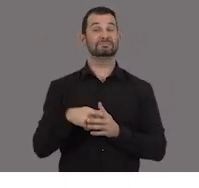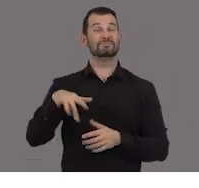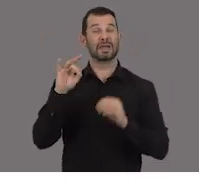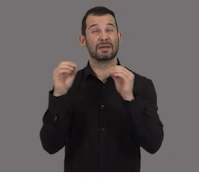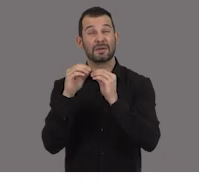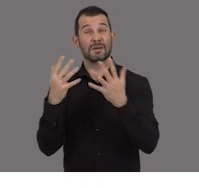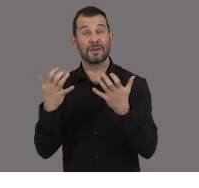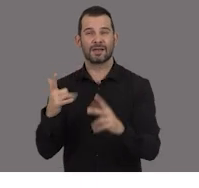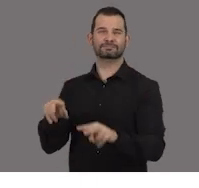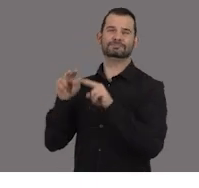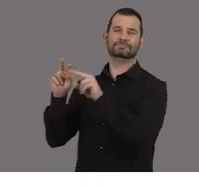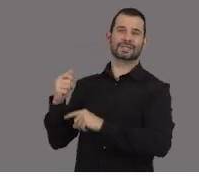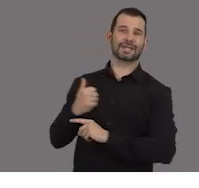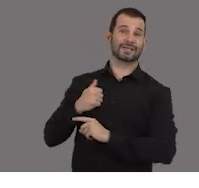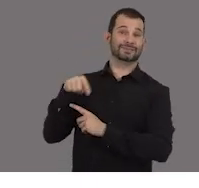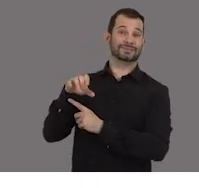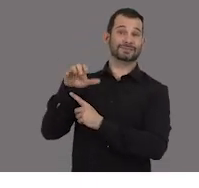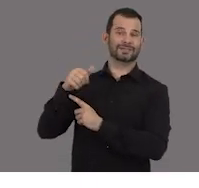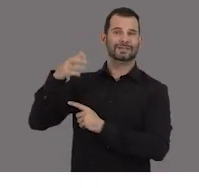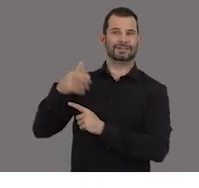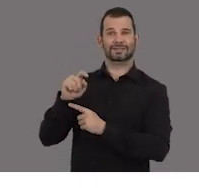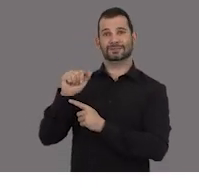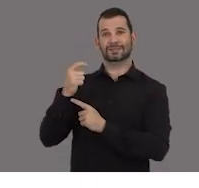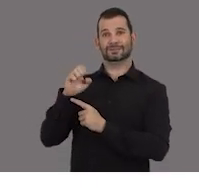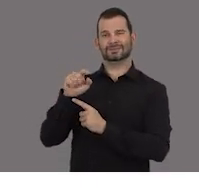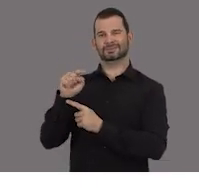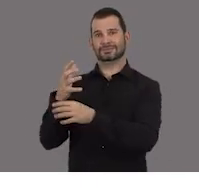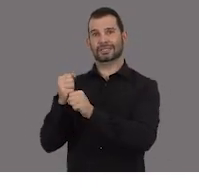To find out more, visit